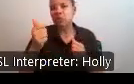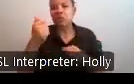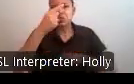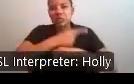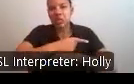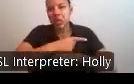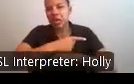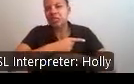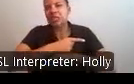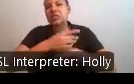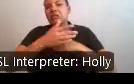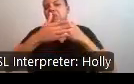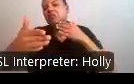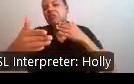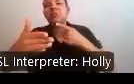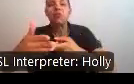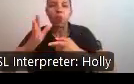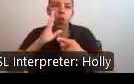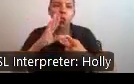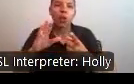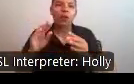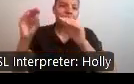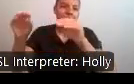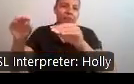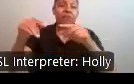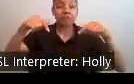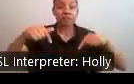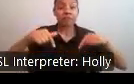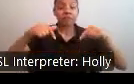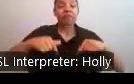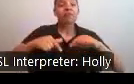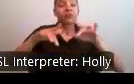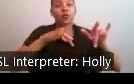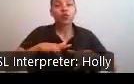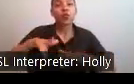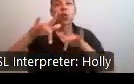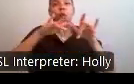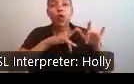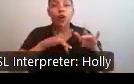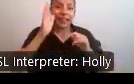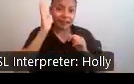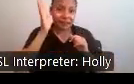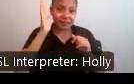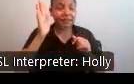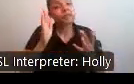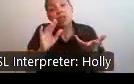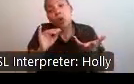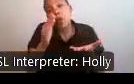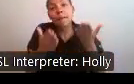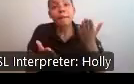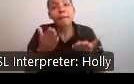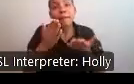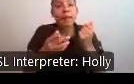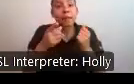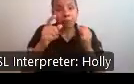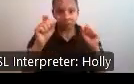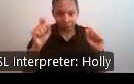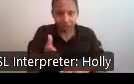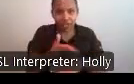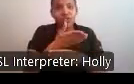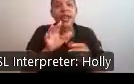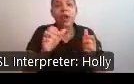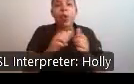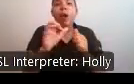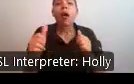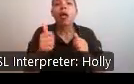be recorded. So if you have a coworker who's like, I think they'd really love to hear this, you'll be able to share it. So please be on the lookout for that. If